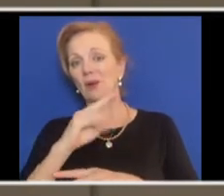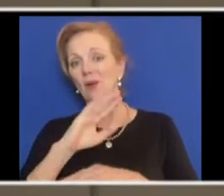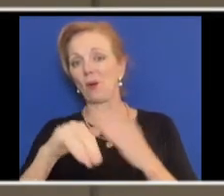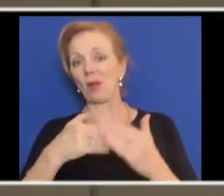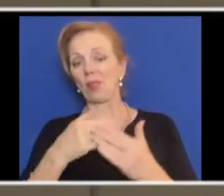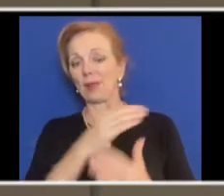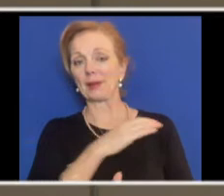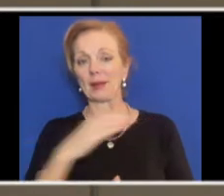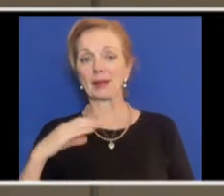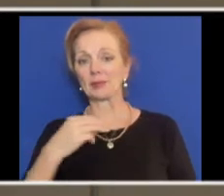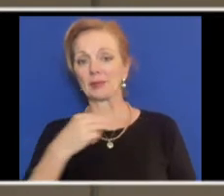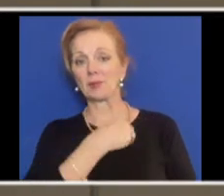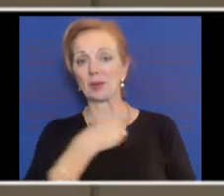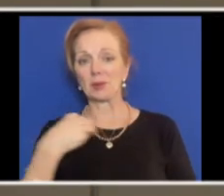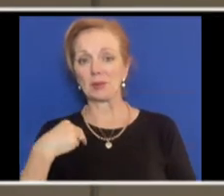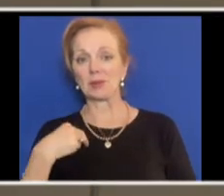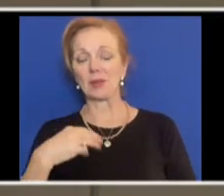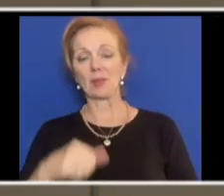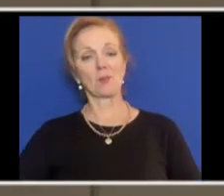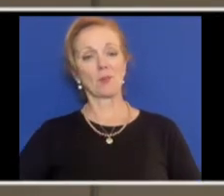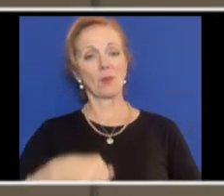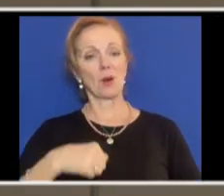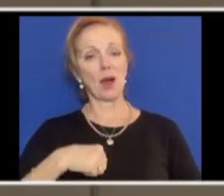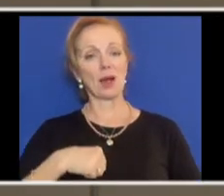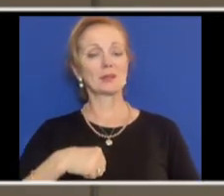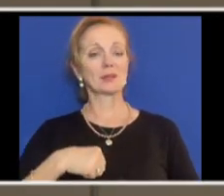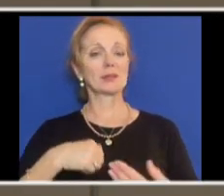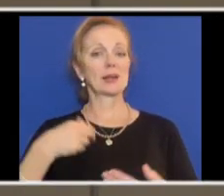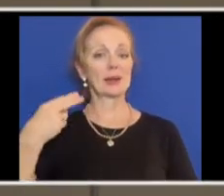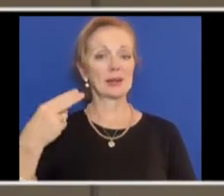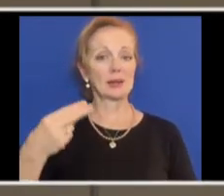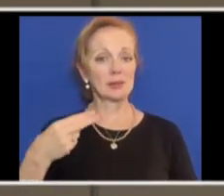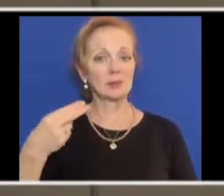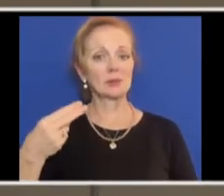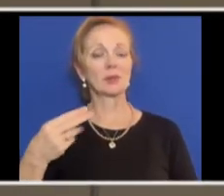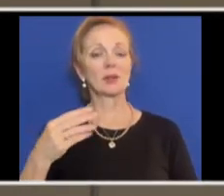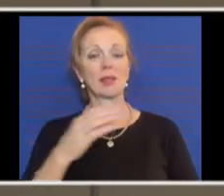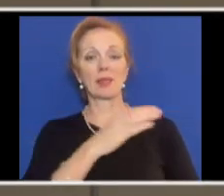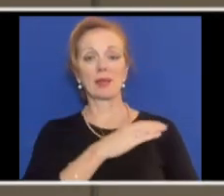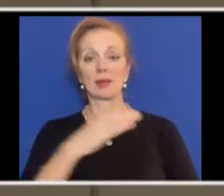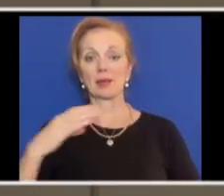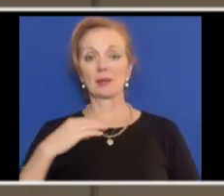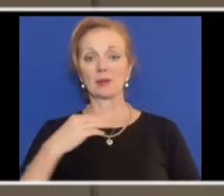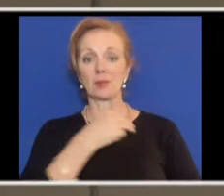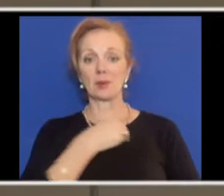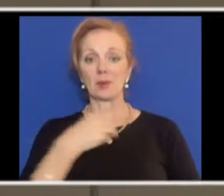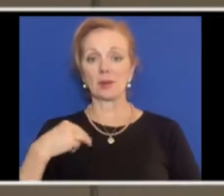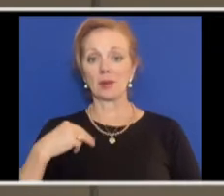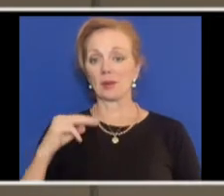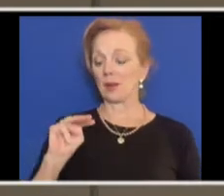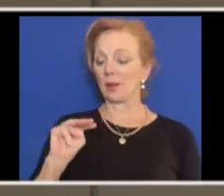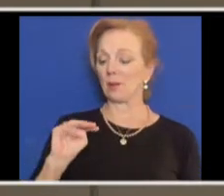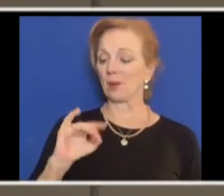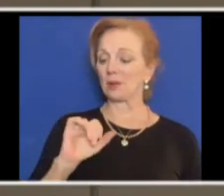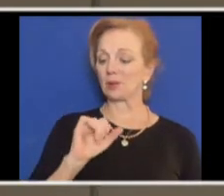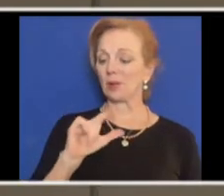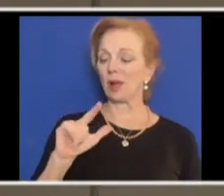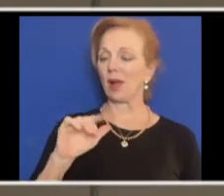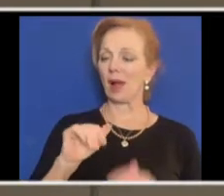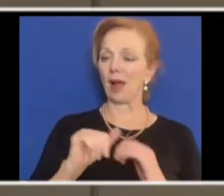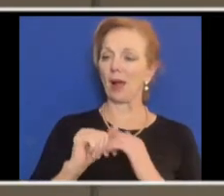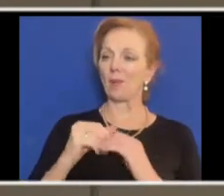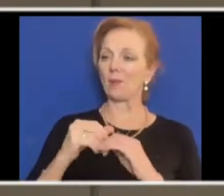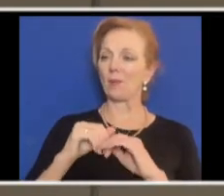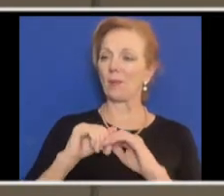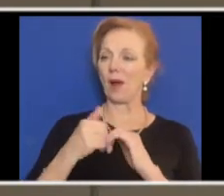that's what's important to them the pride and the history and uh Councilman Mitchell if you saw him laughing he was saying how beautiful the young